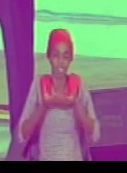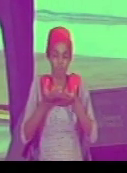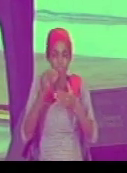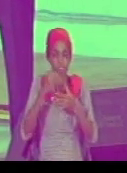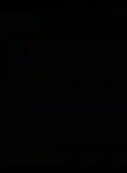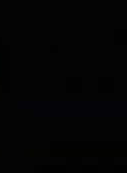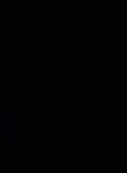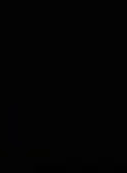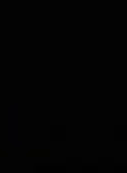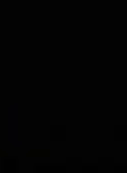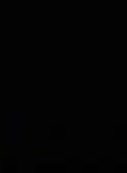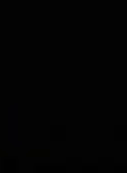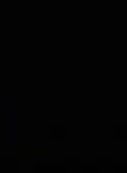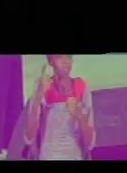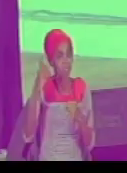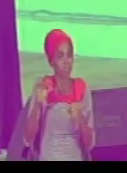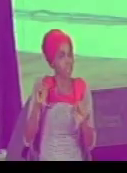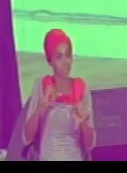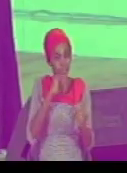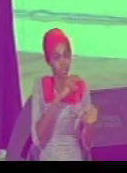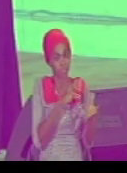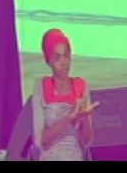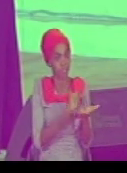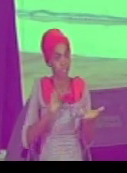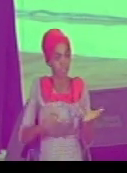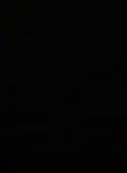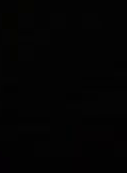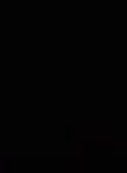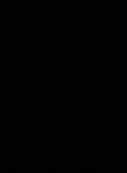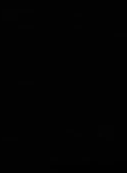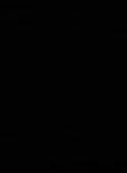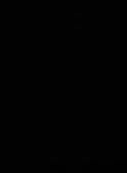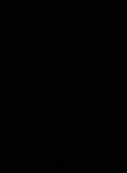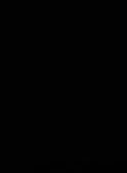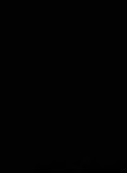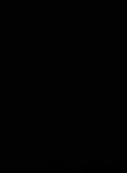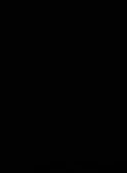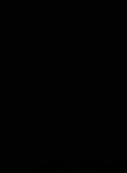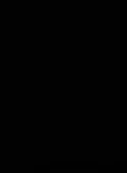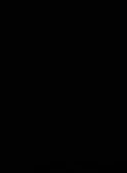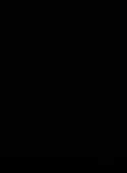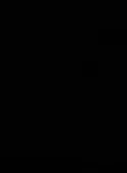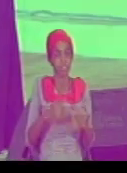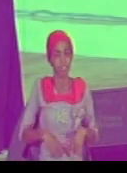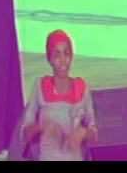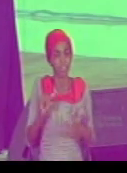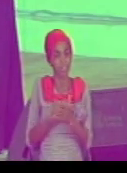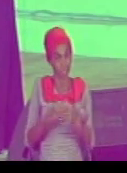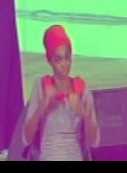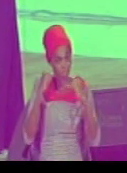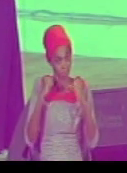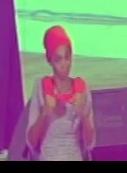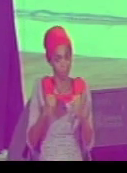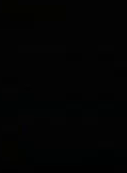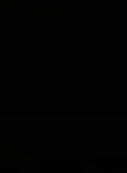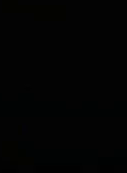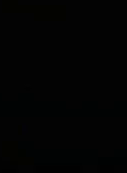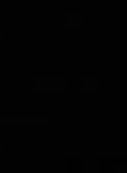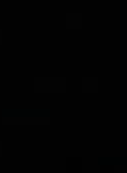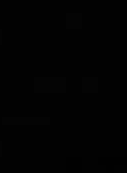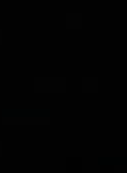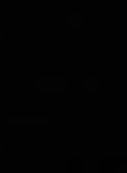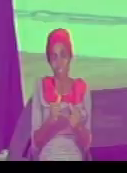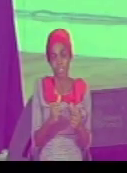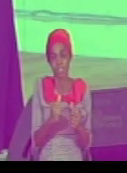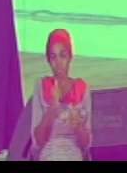not remove, and there is no sorrow that is so deep in your life will not